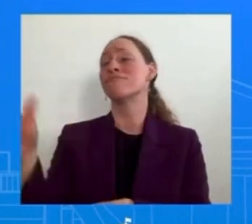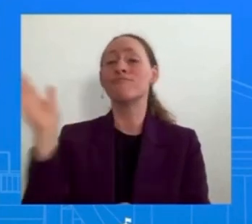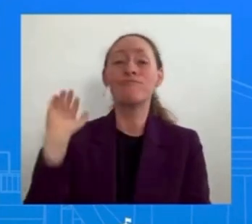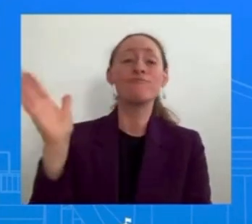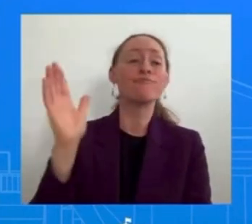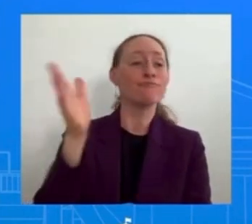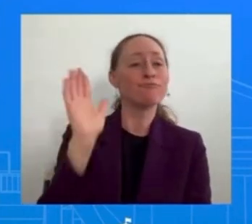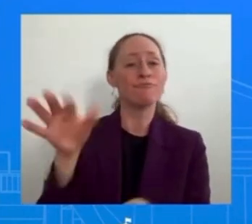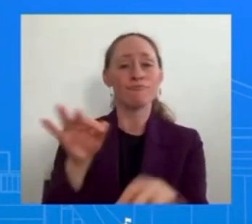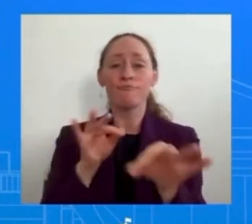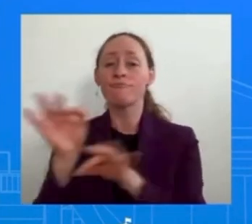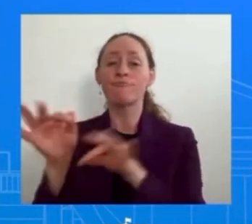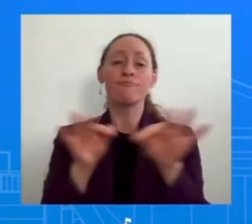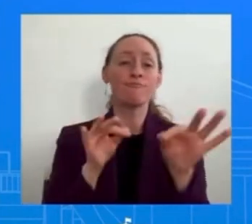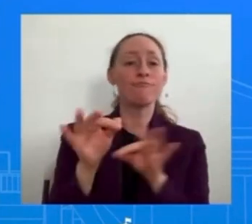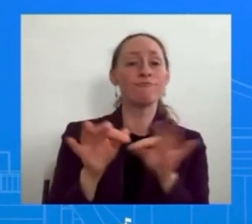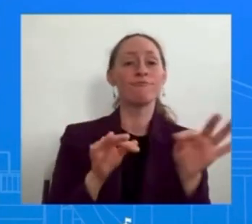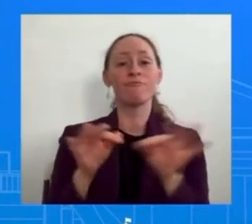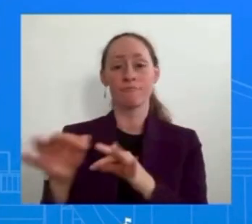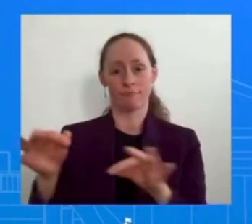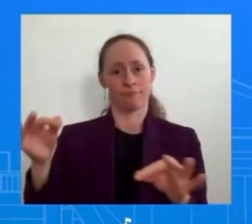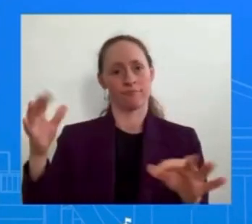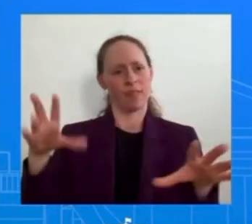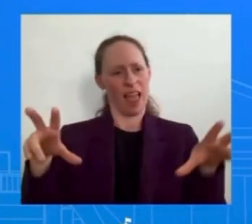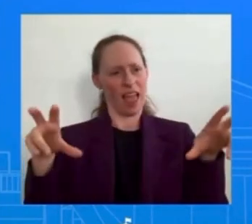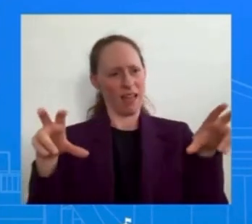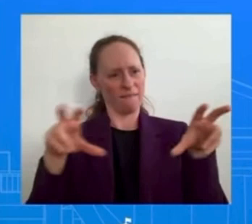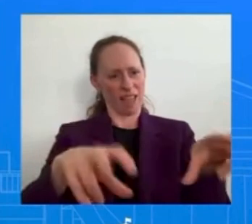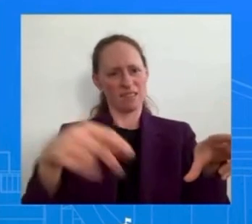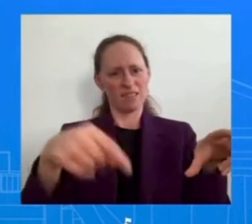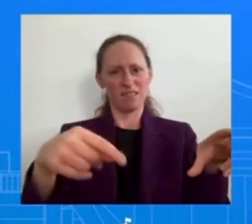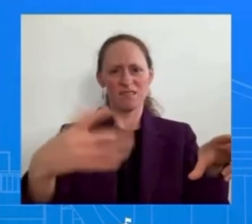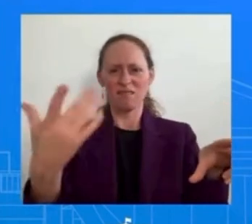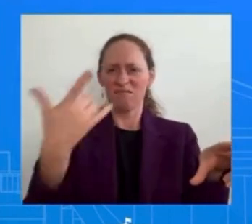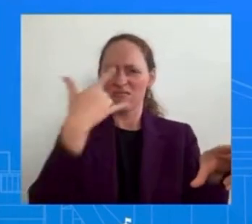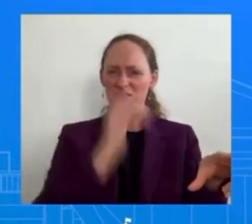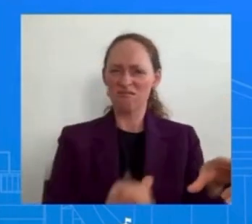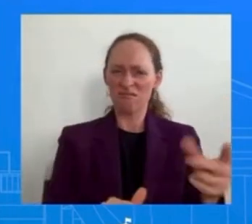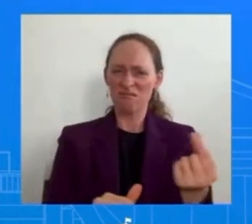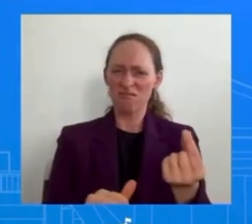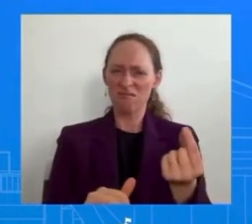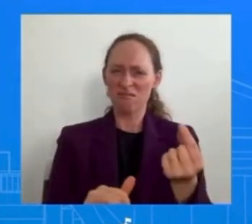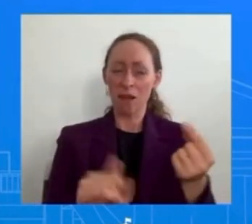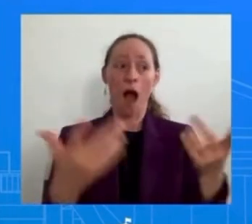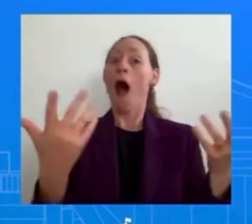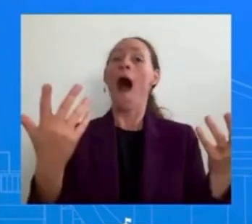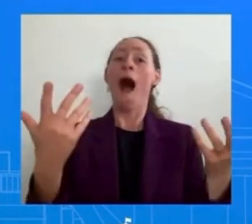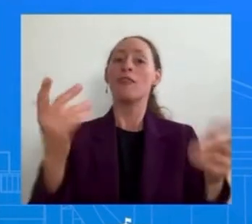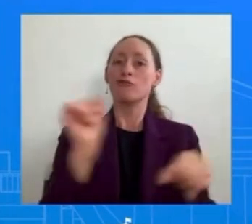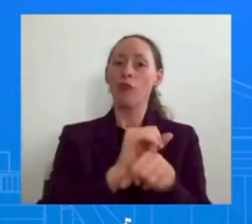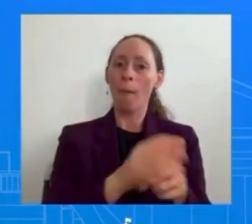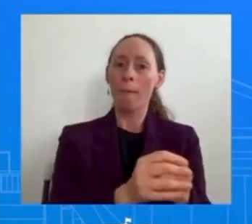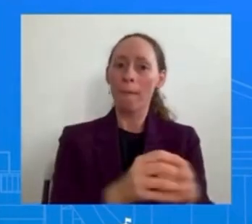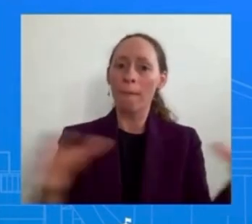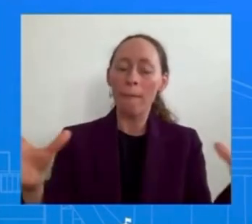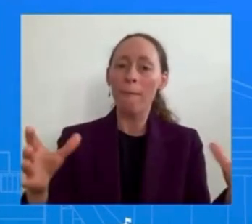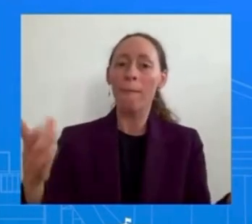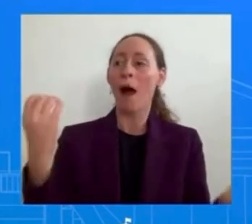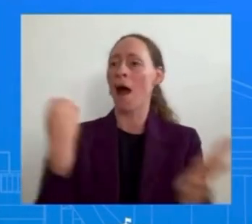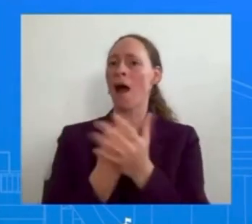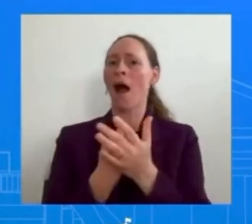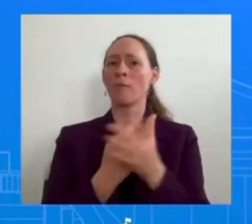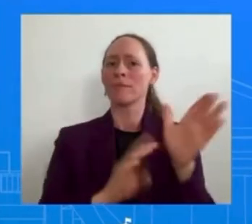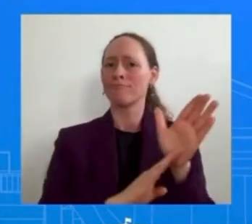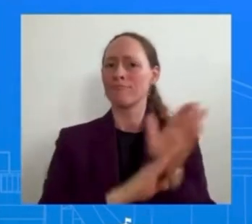in America, are actually bringing good-paying jobs and helping grow the economy. And not just that. You look at the data that we've seen,